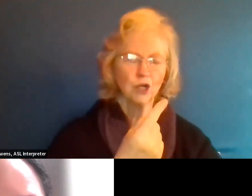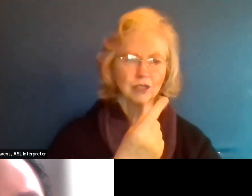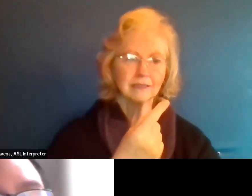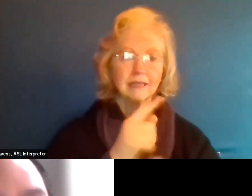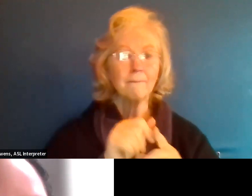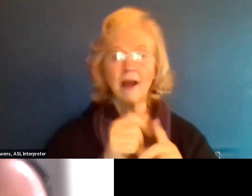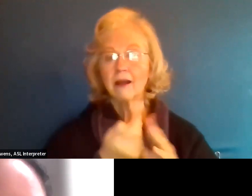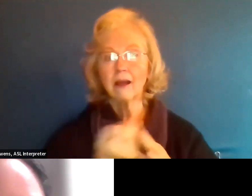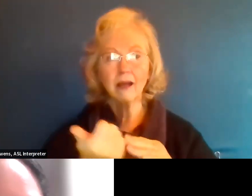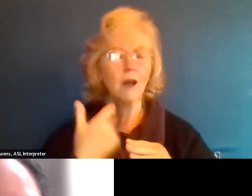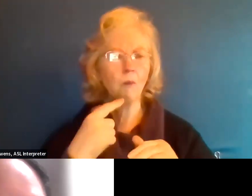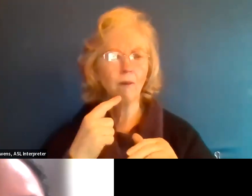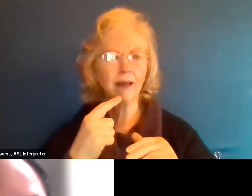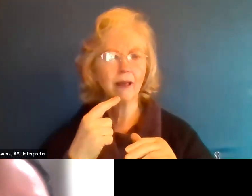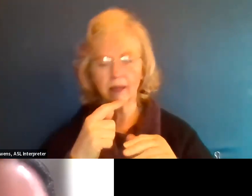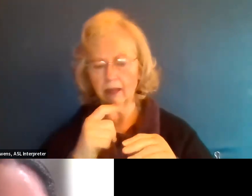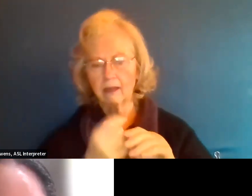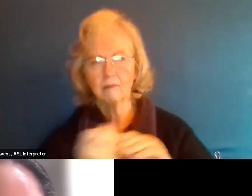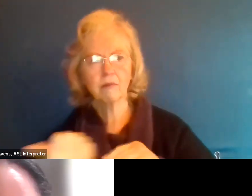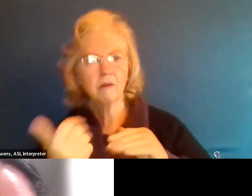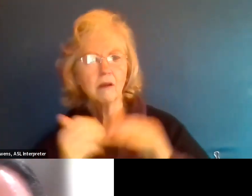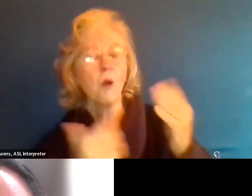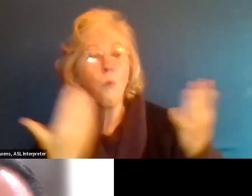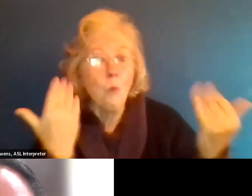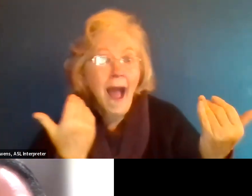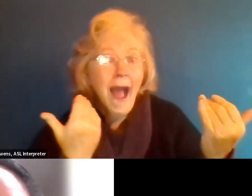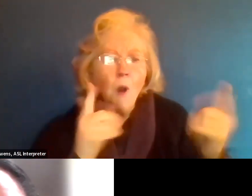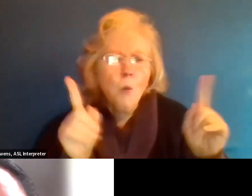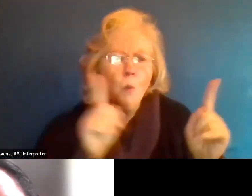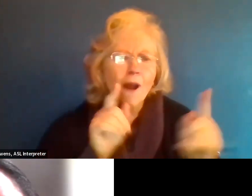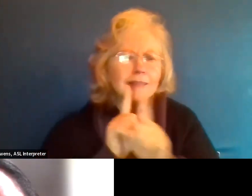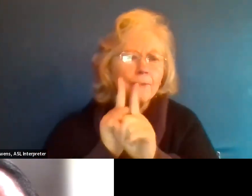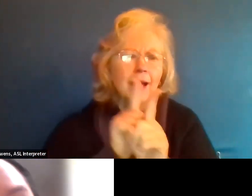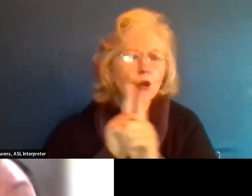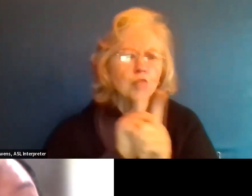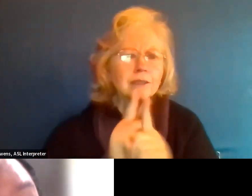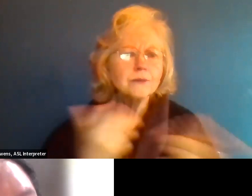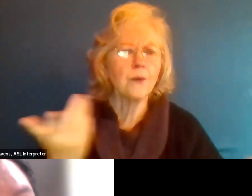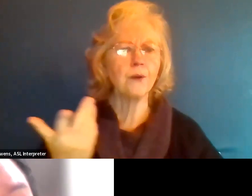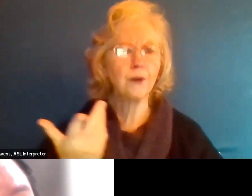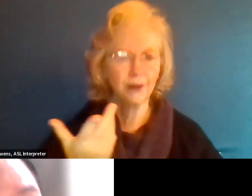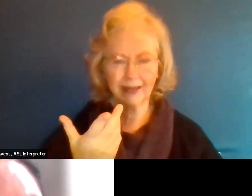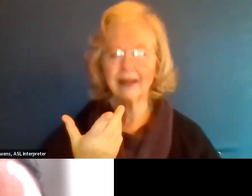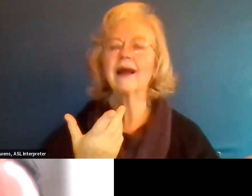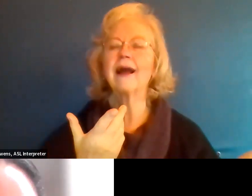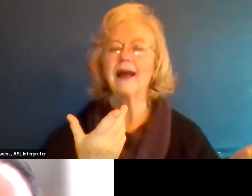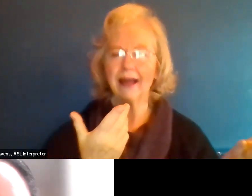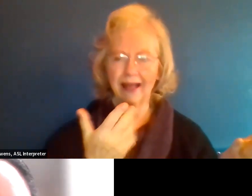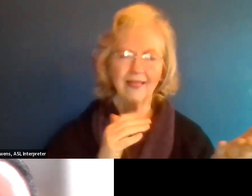right? Why? Right? Where's the mentorship, right? And so there's a lot of, like you said,